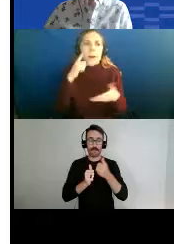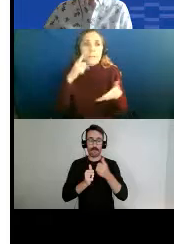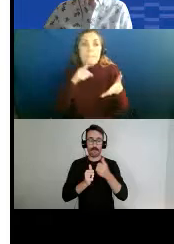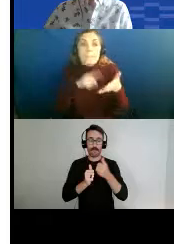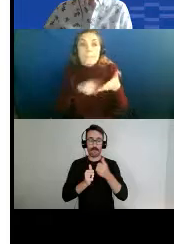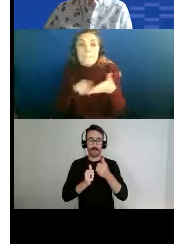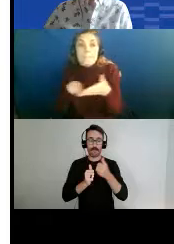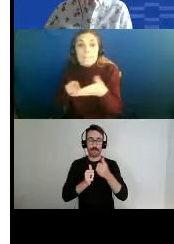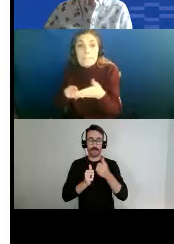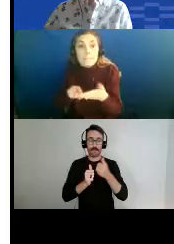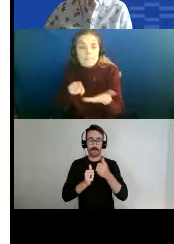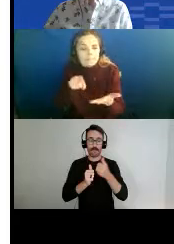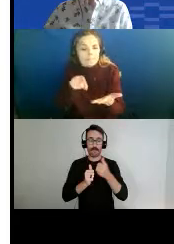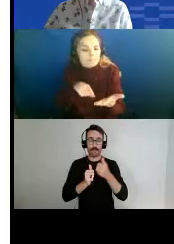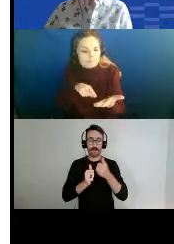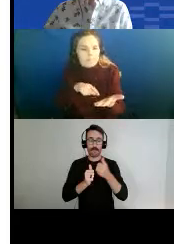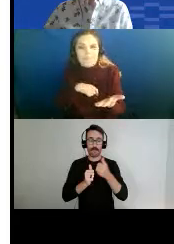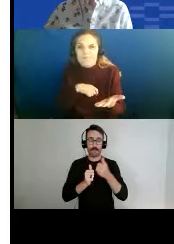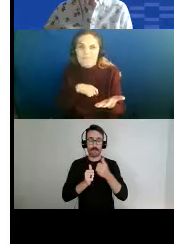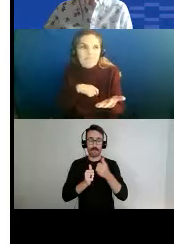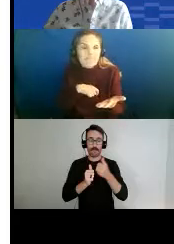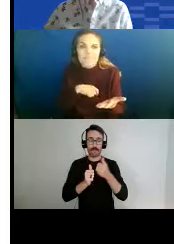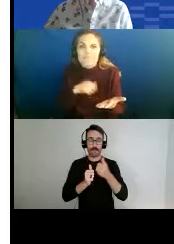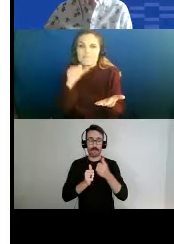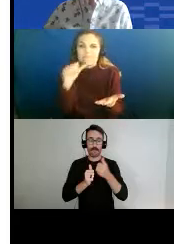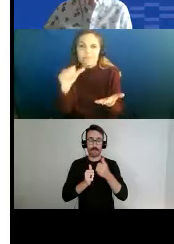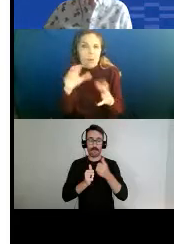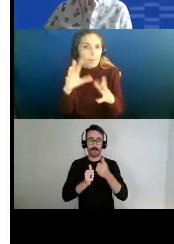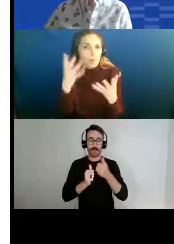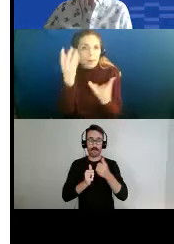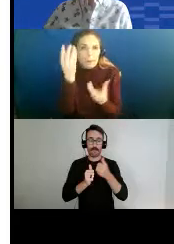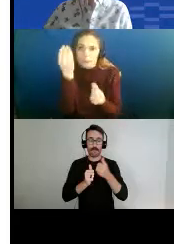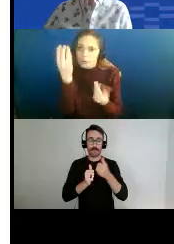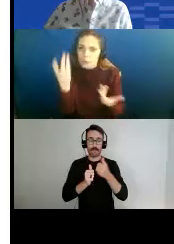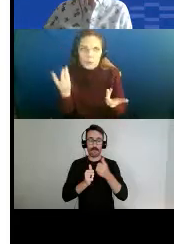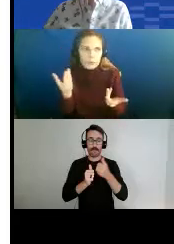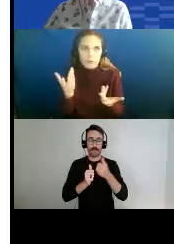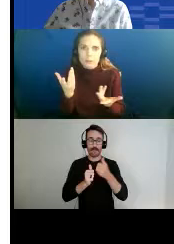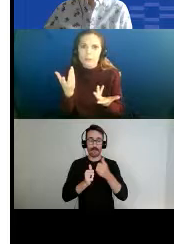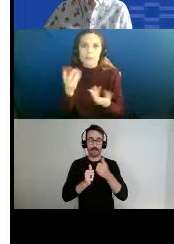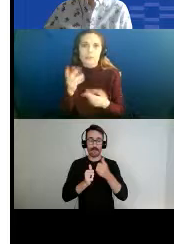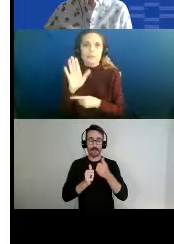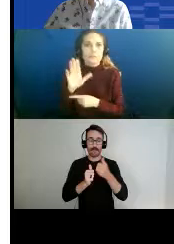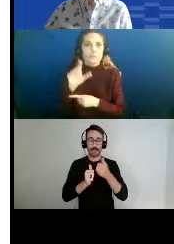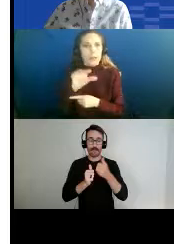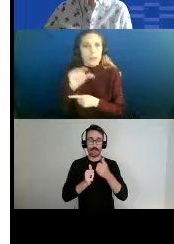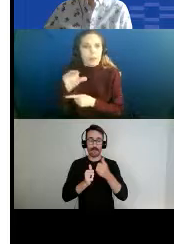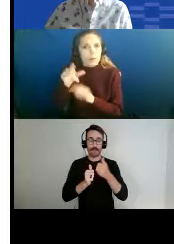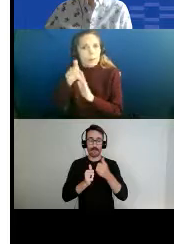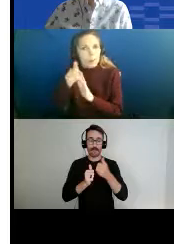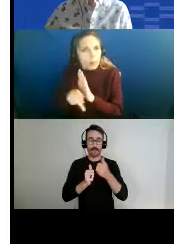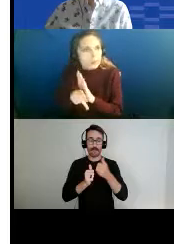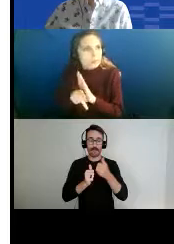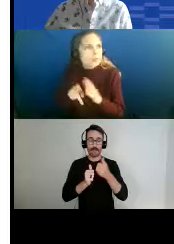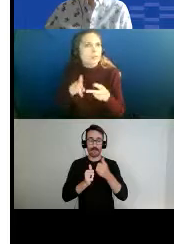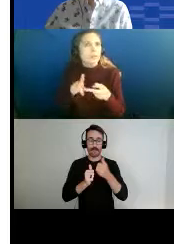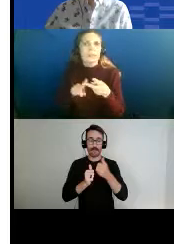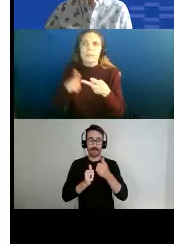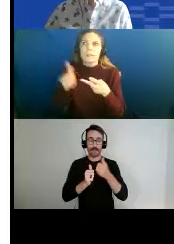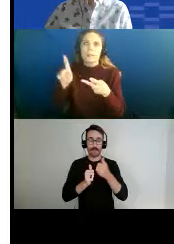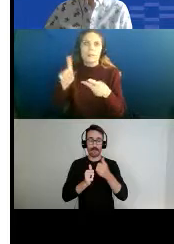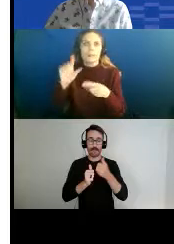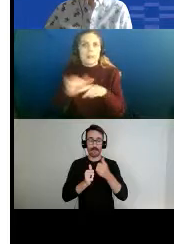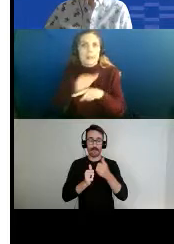limited body of knowledge kind of within policy and practices and research